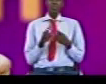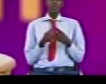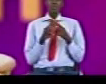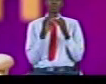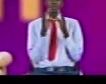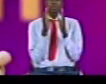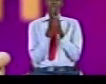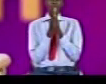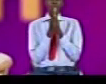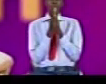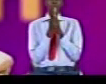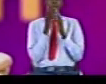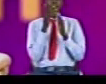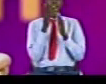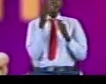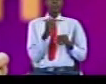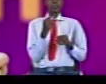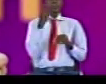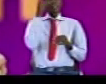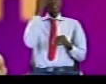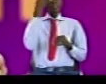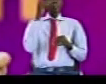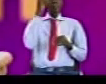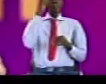The mind of God has been revealed to us.